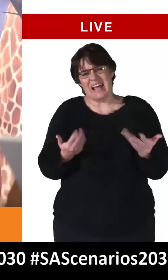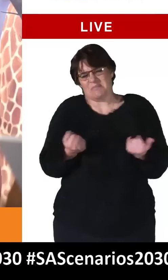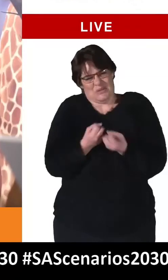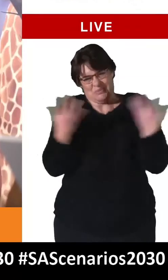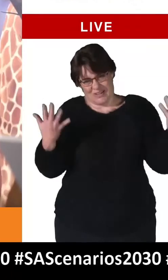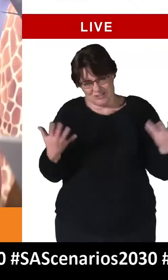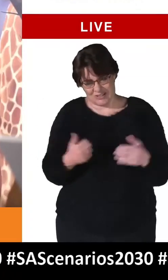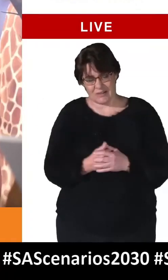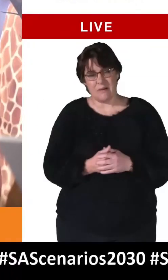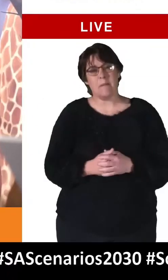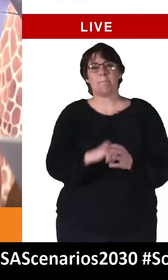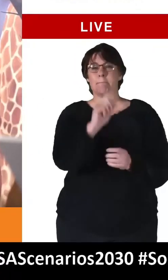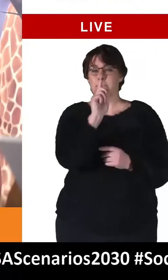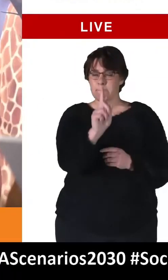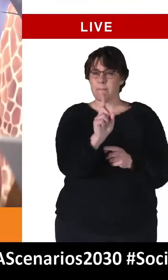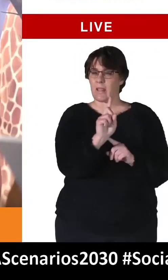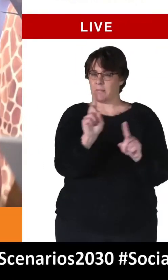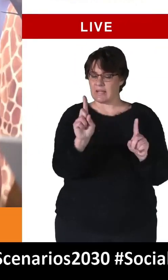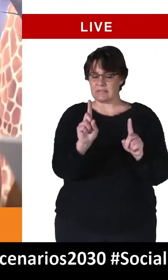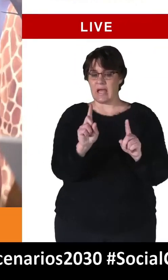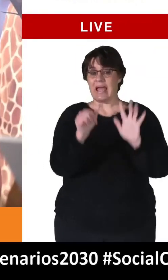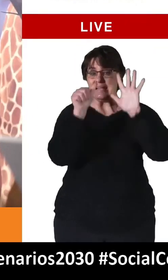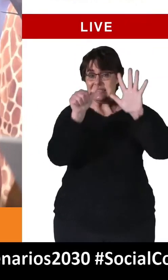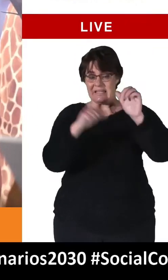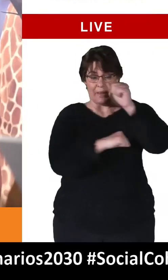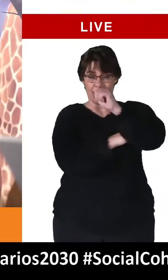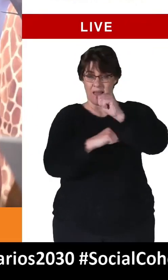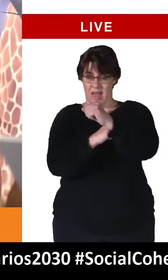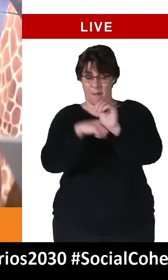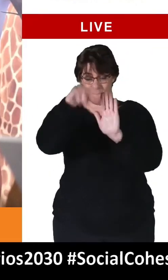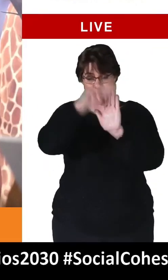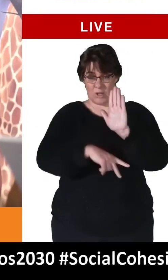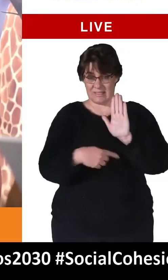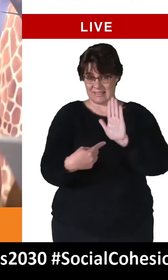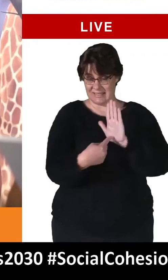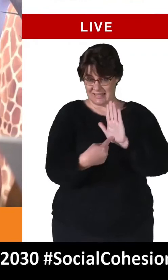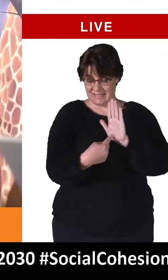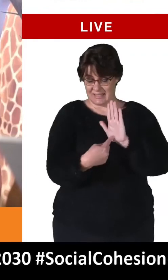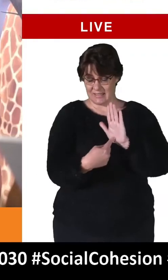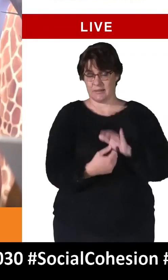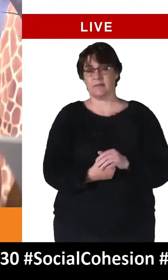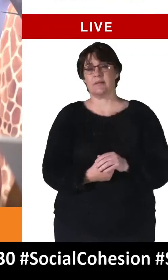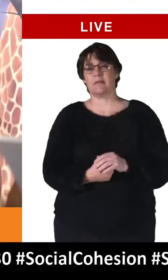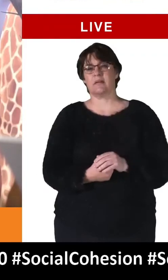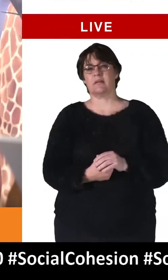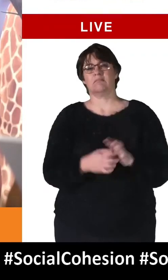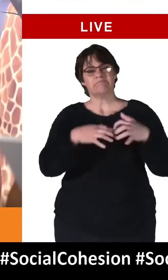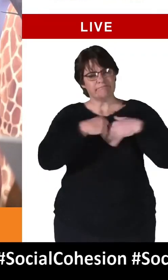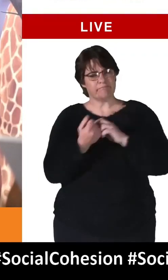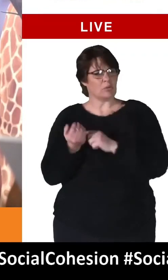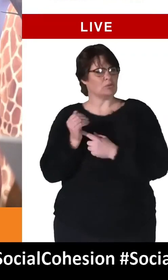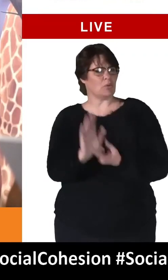much. But what the 6-pillar policy scenarios put